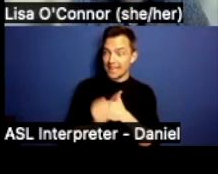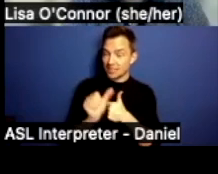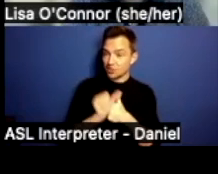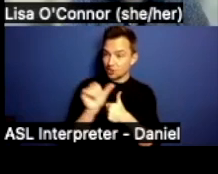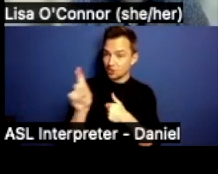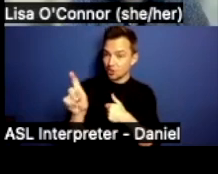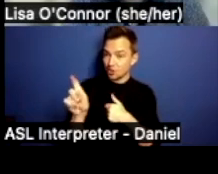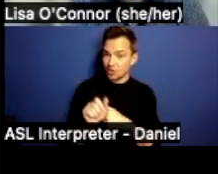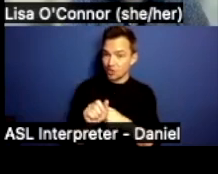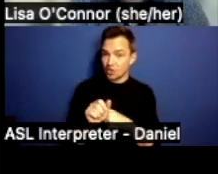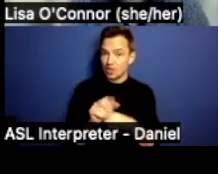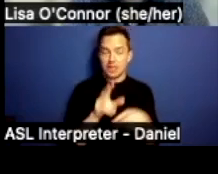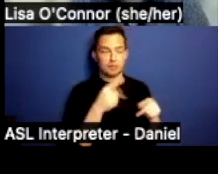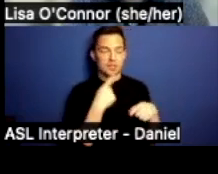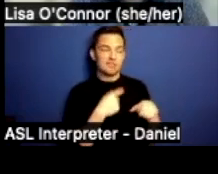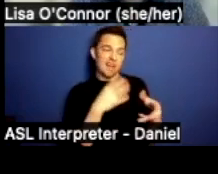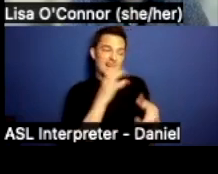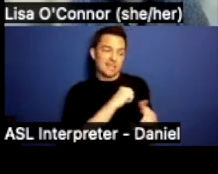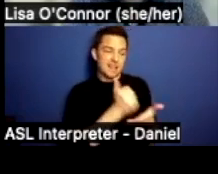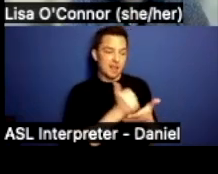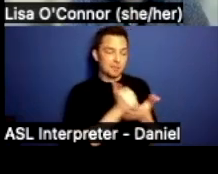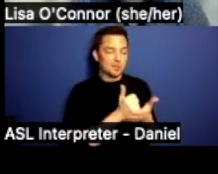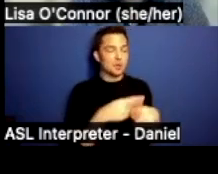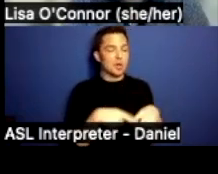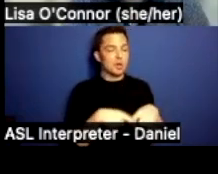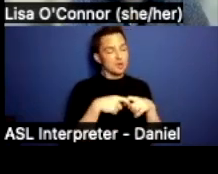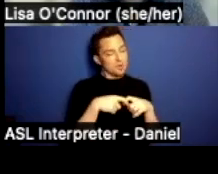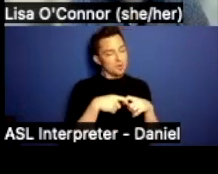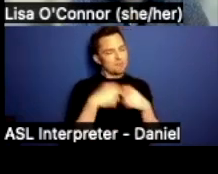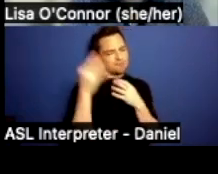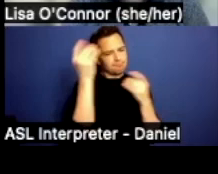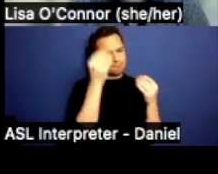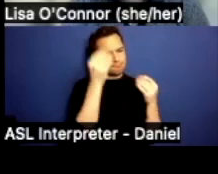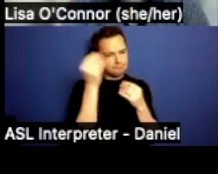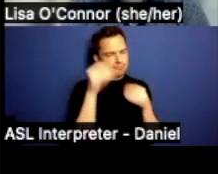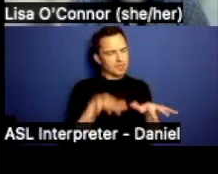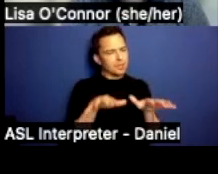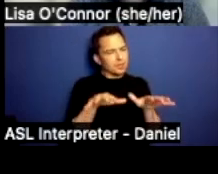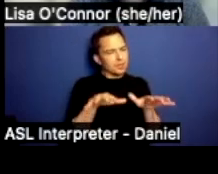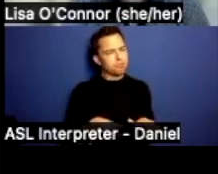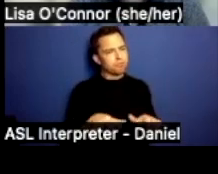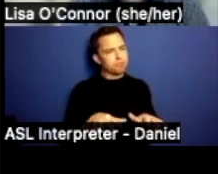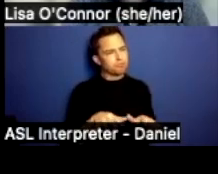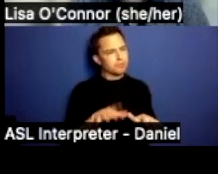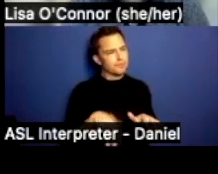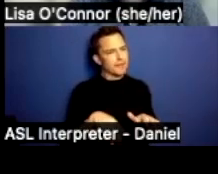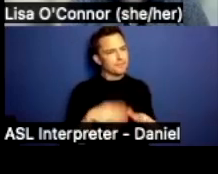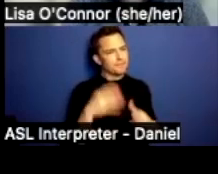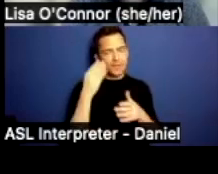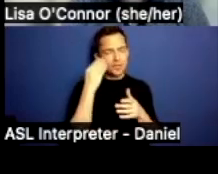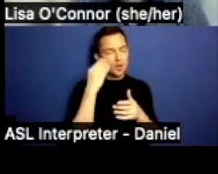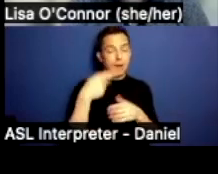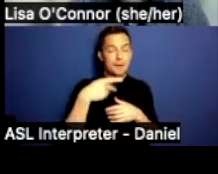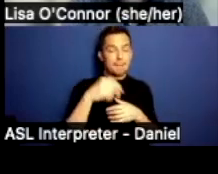said, "I guess it helps you to stop for a moment, rethink and regroup. You know how when Popeye the Sailor Man is